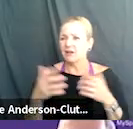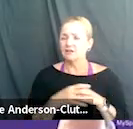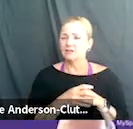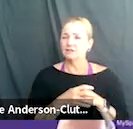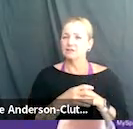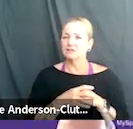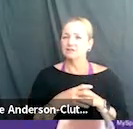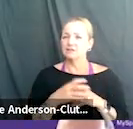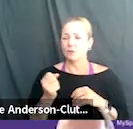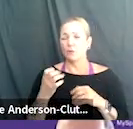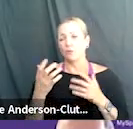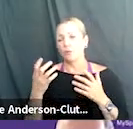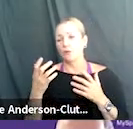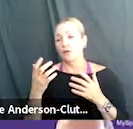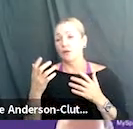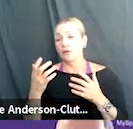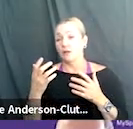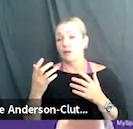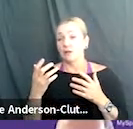to assume it's got nothing to do with it.